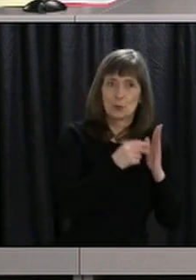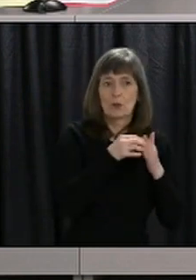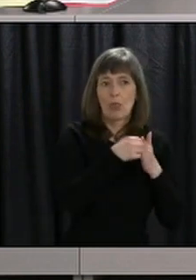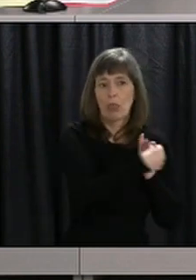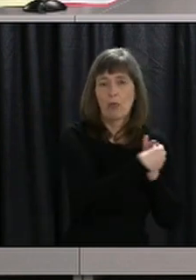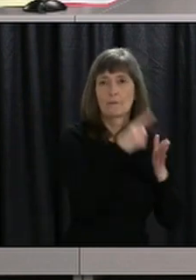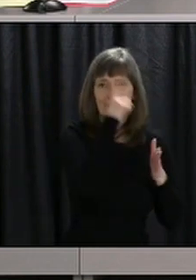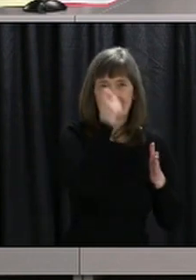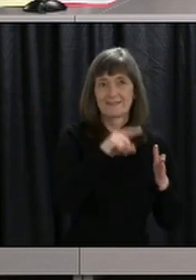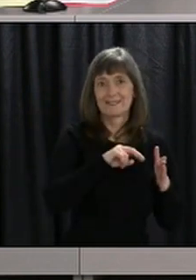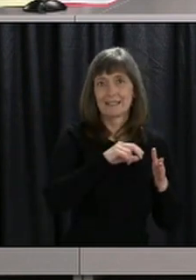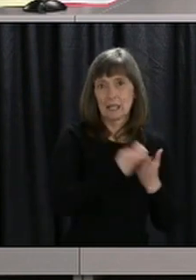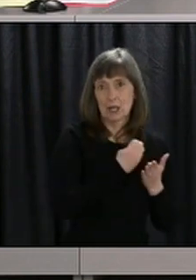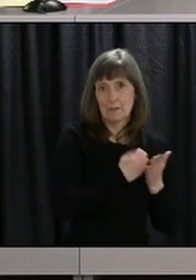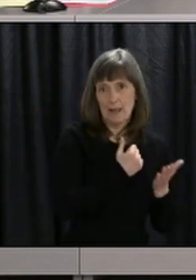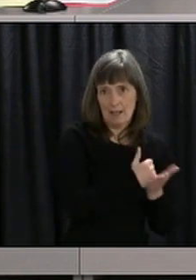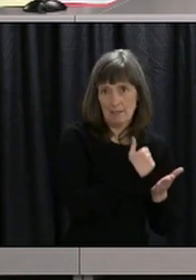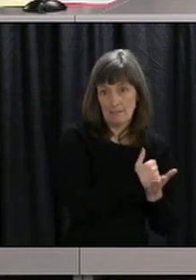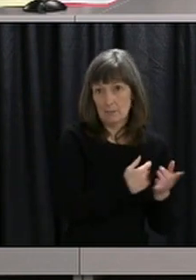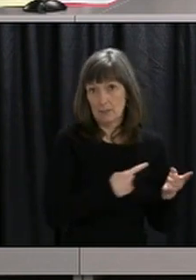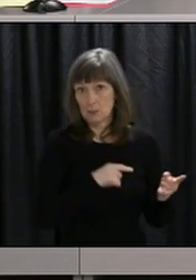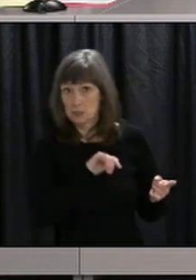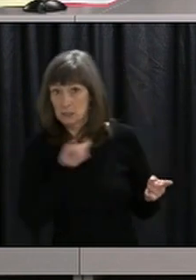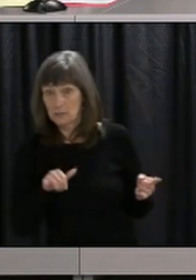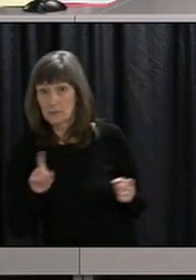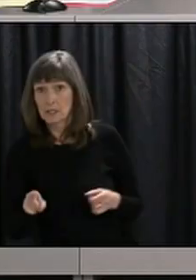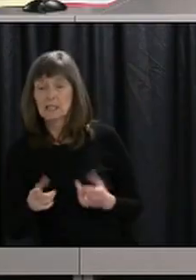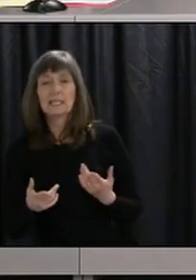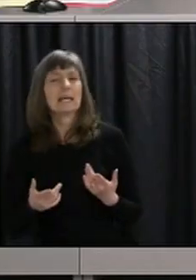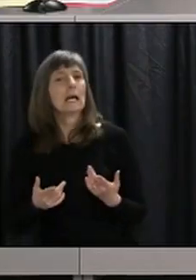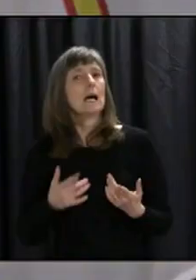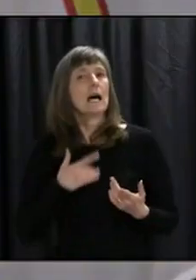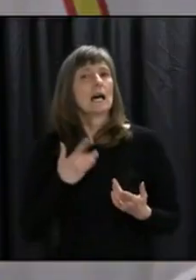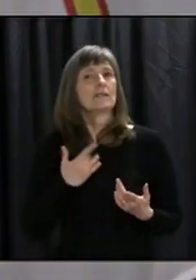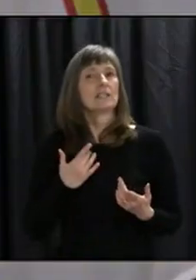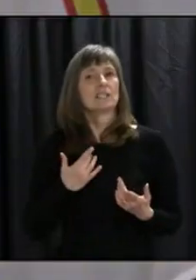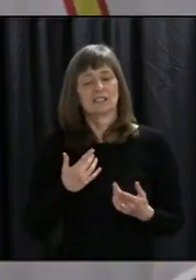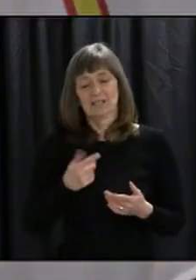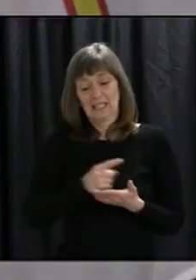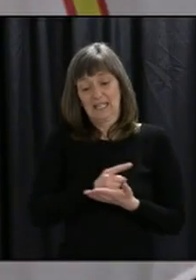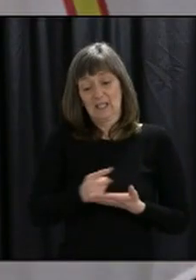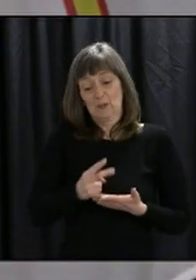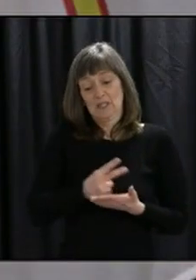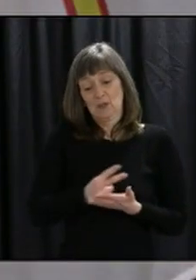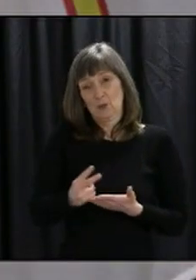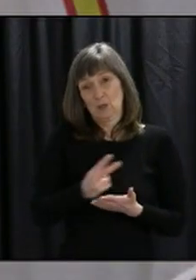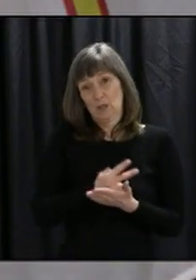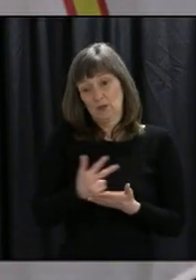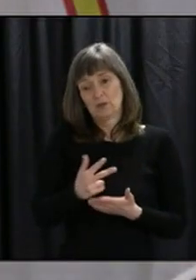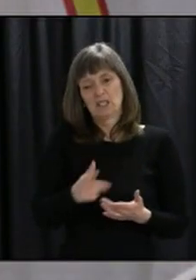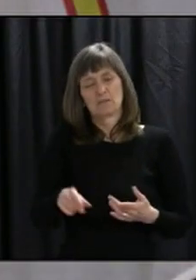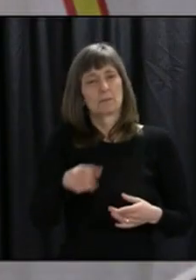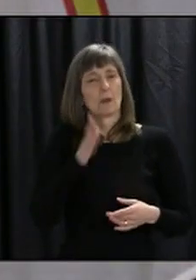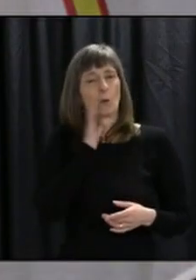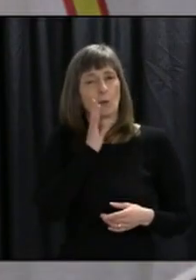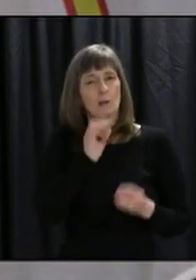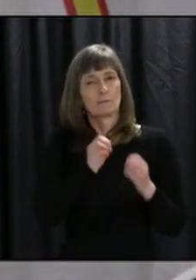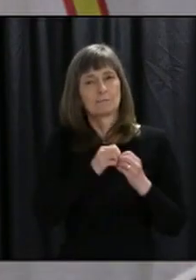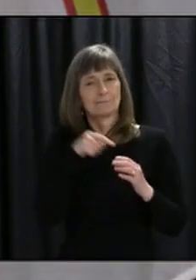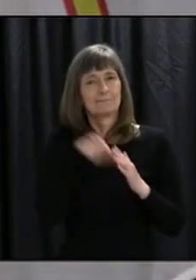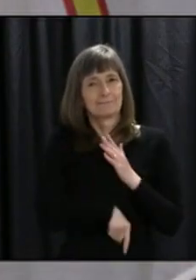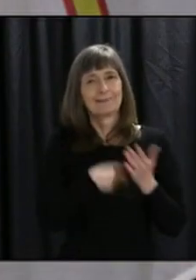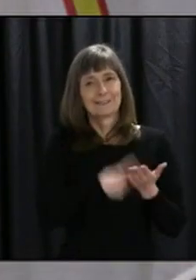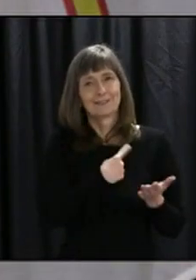I think, provincially and federally, there'll be much of the discussion within the next few weeks, working with chief medical officers